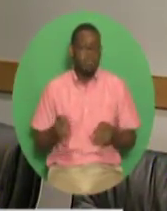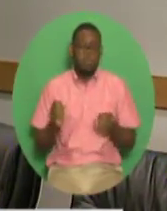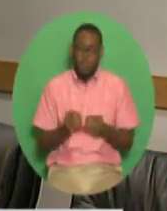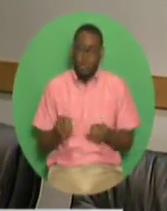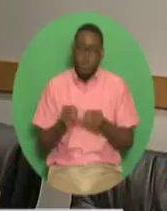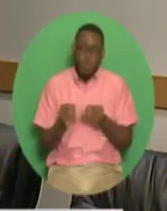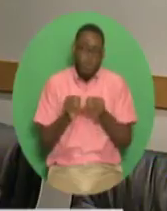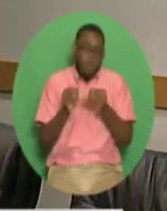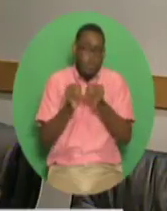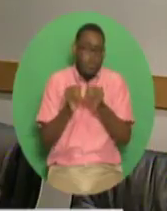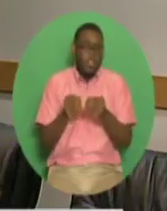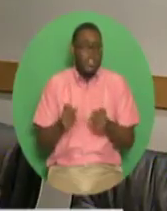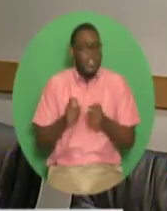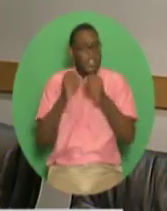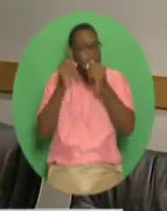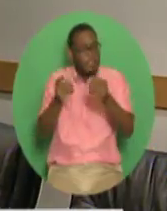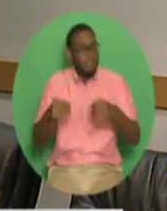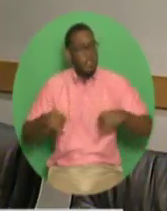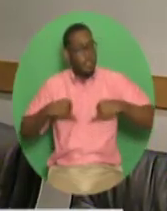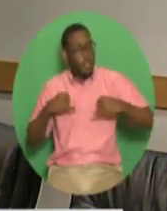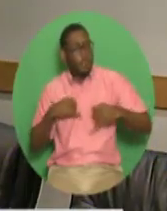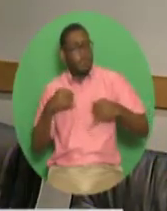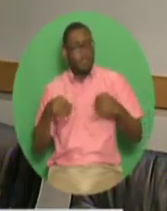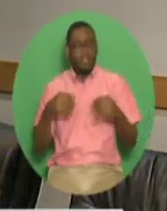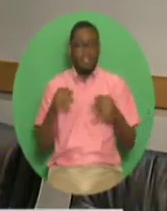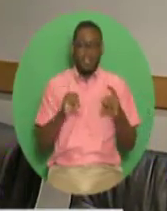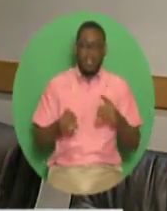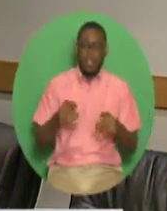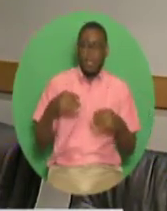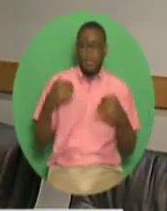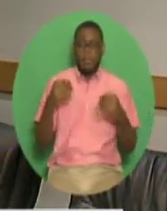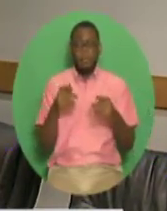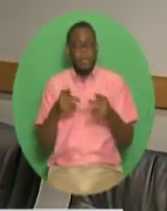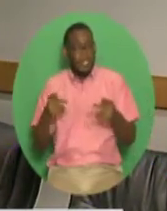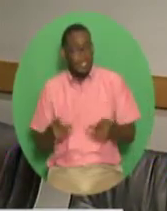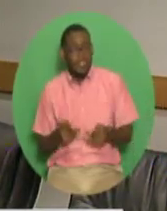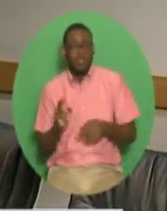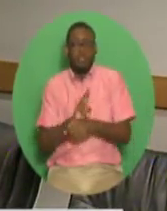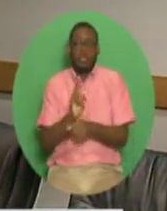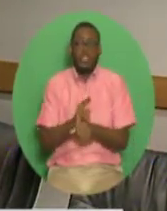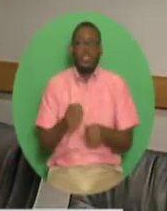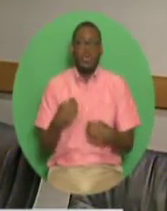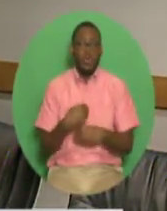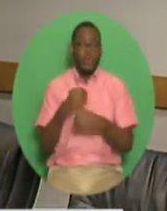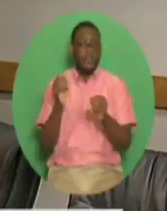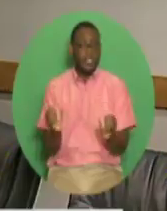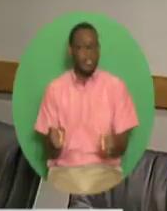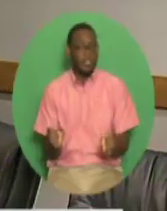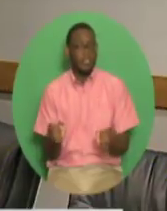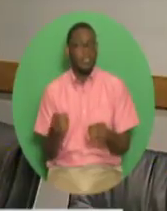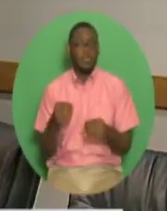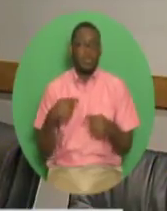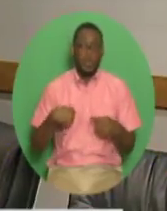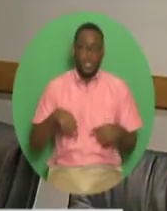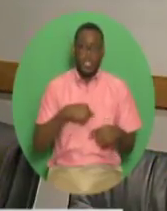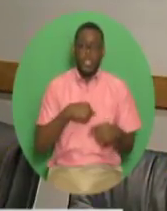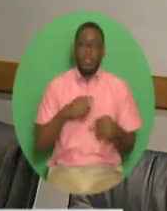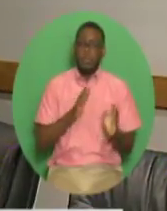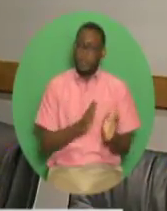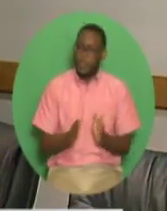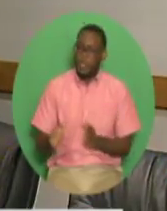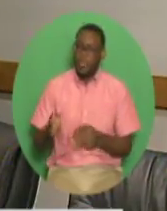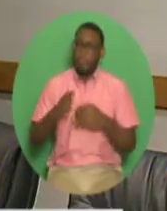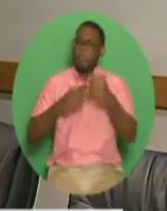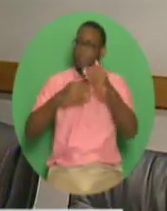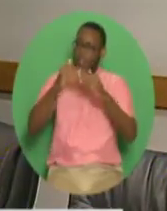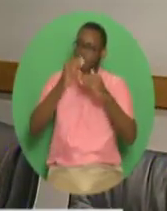give the young people offices at the Hazy Crawford Stadium, at the Aquatic Center, and so on. However, we plan to build the first youth and sport facility at